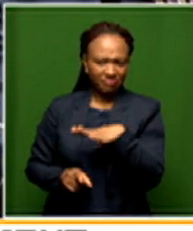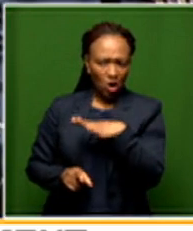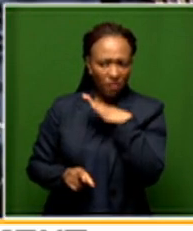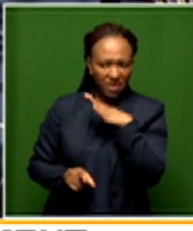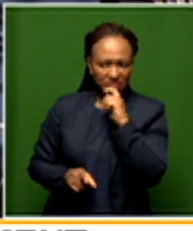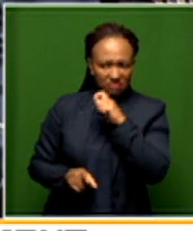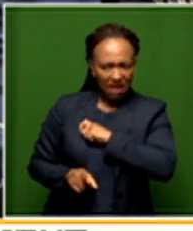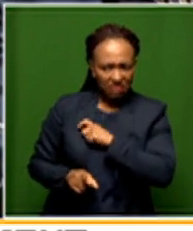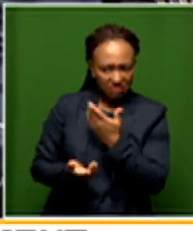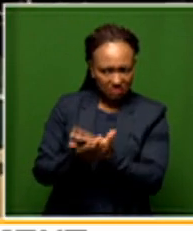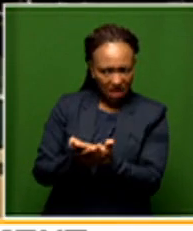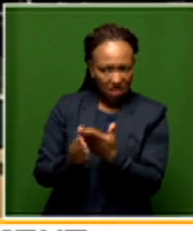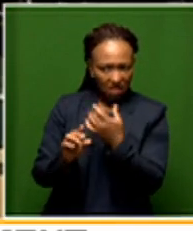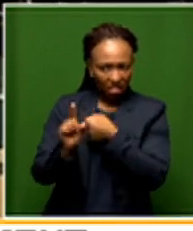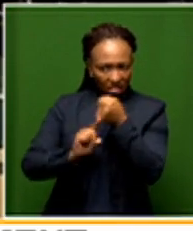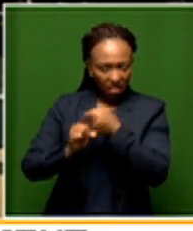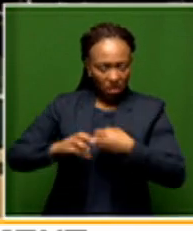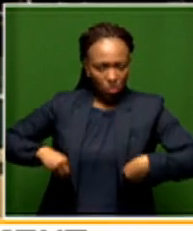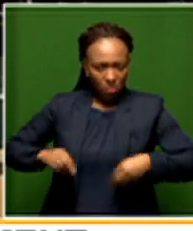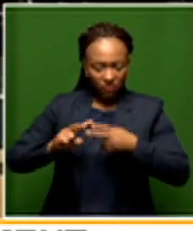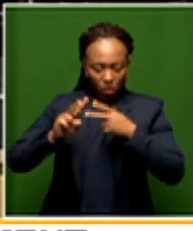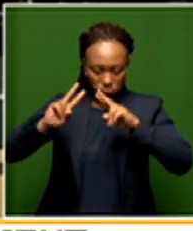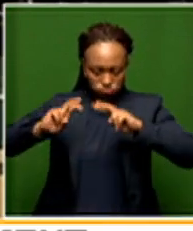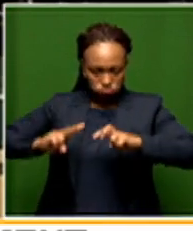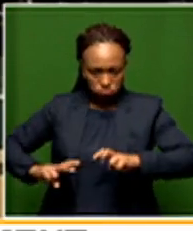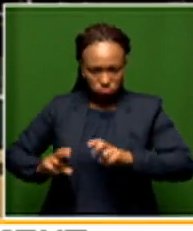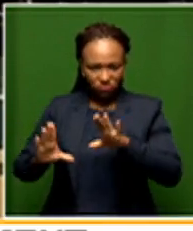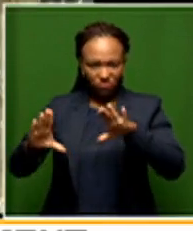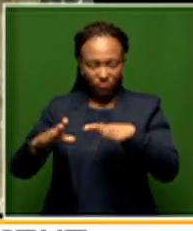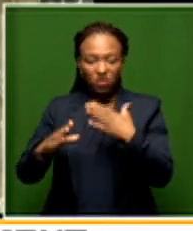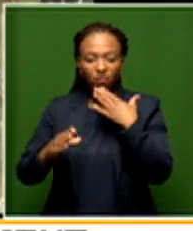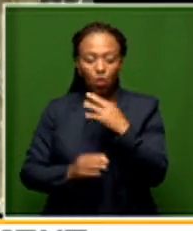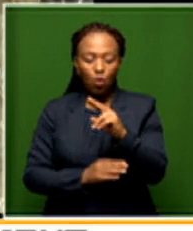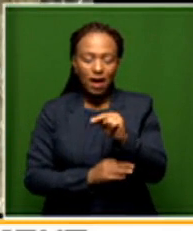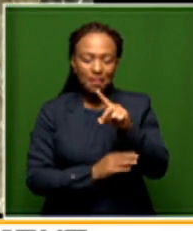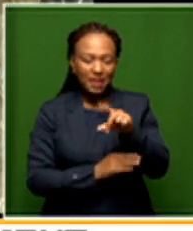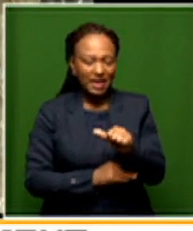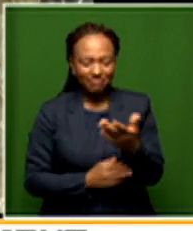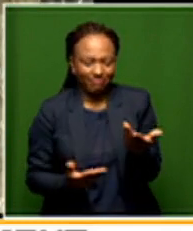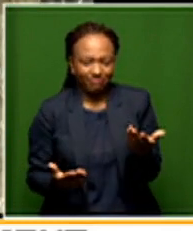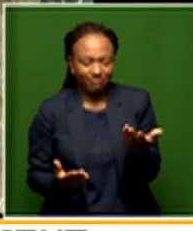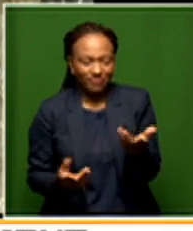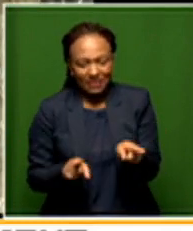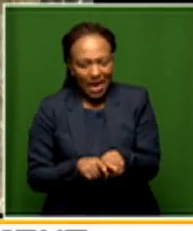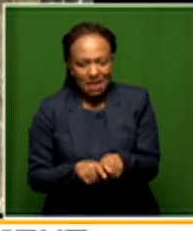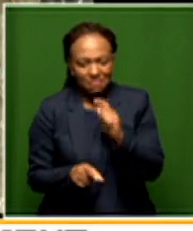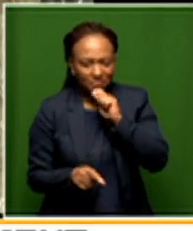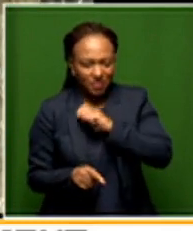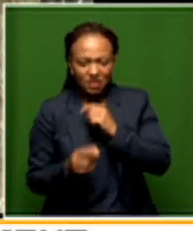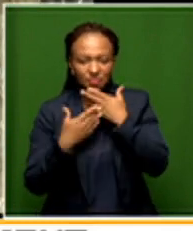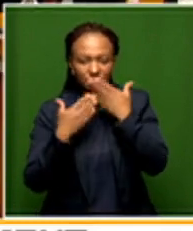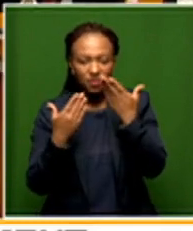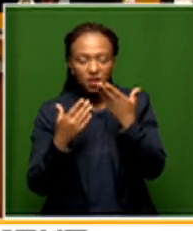by creating the investigating directorate within the NPA, thereby in a